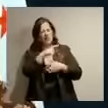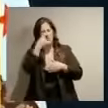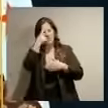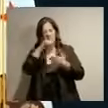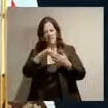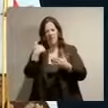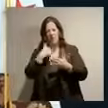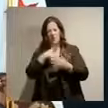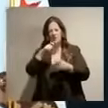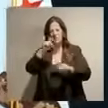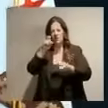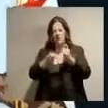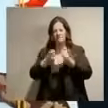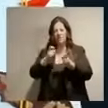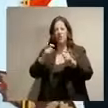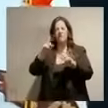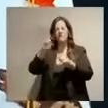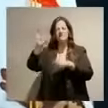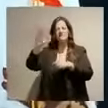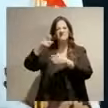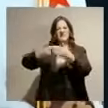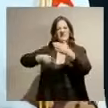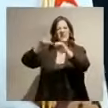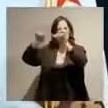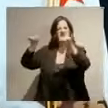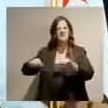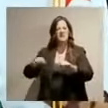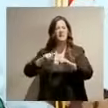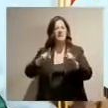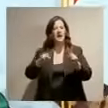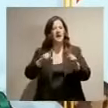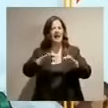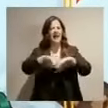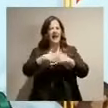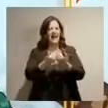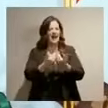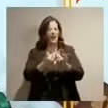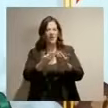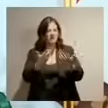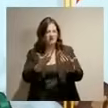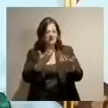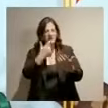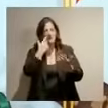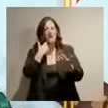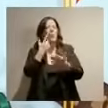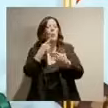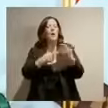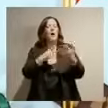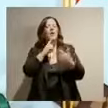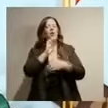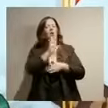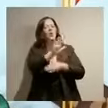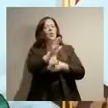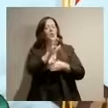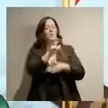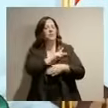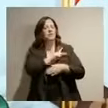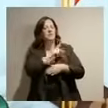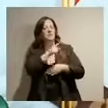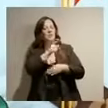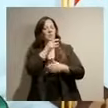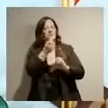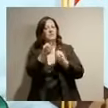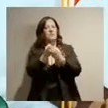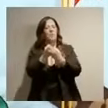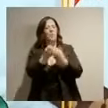should reform the tax system, but the how we do so is a more challenging and difficult question. What are the solutions that you personally would